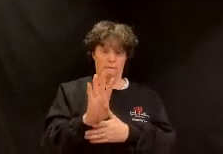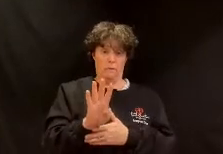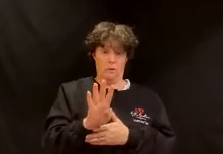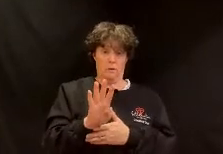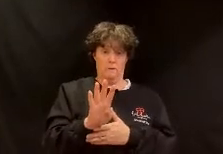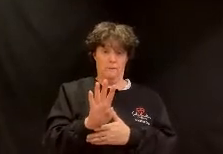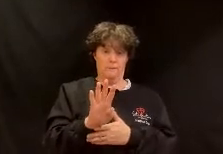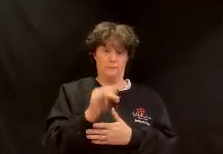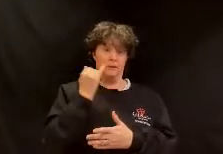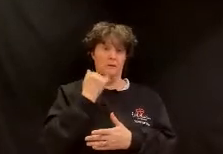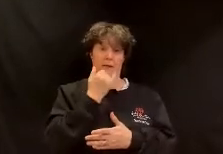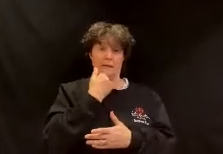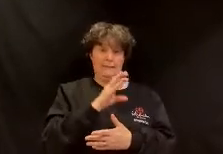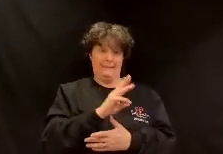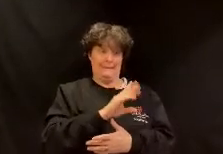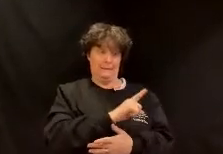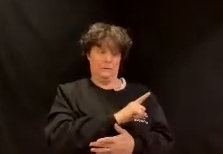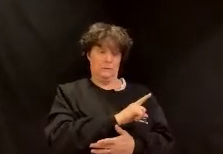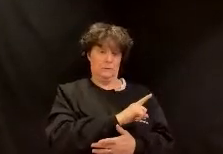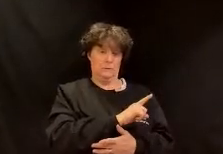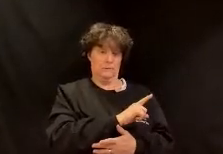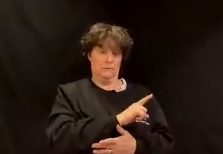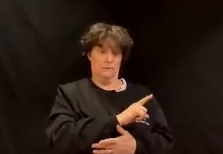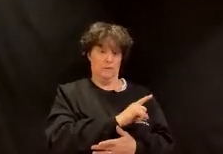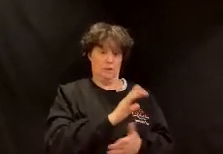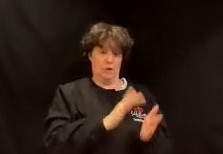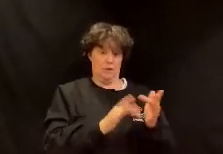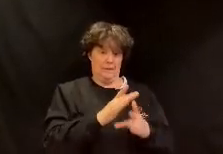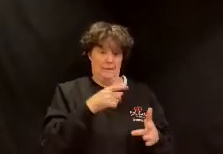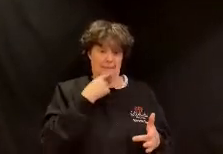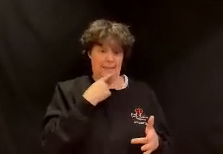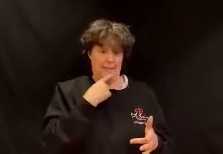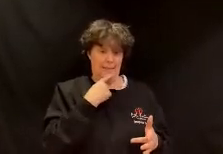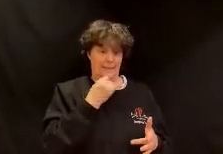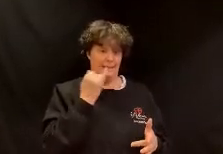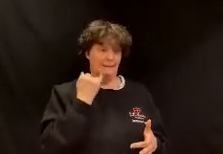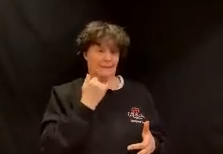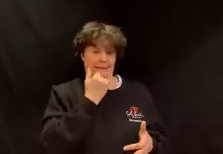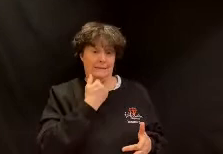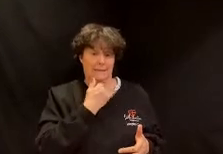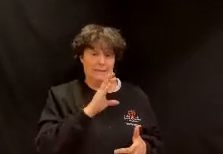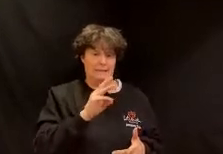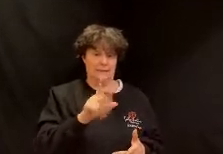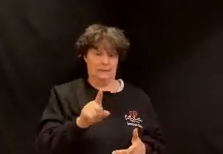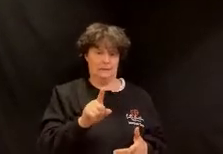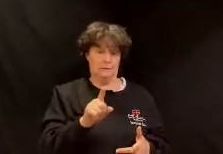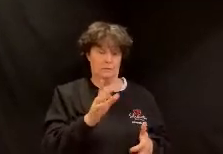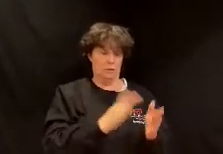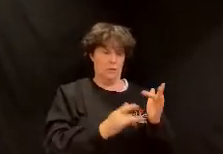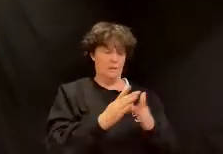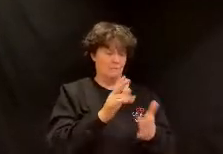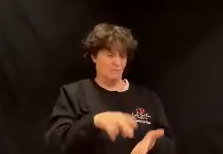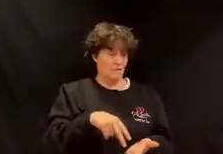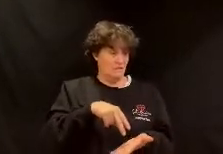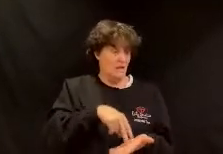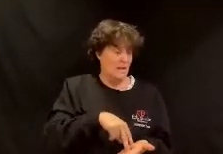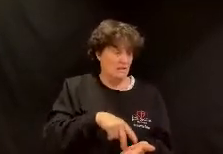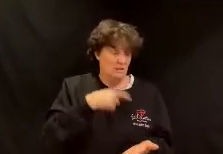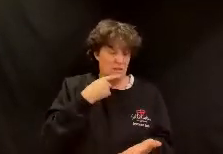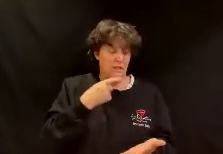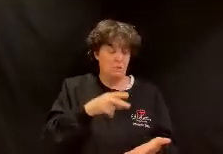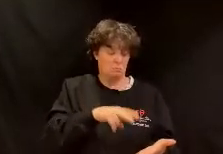it's Isaiah 61. He quotes from Isaiah 61. Jesus stands up and quotes